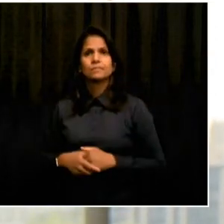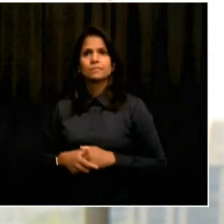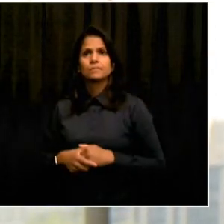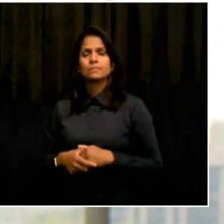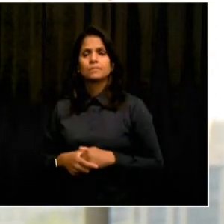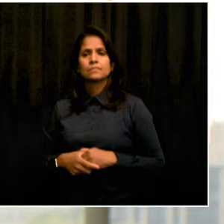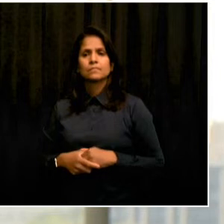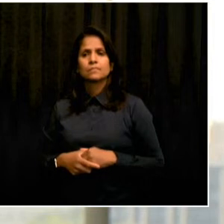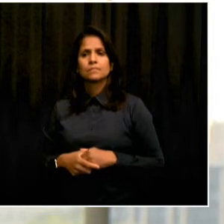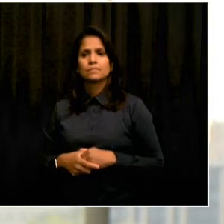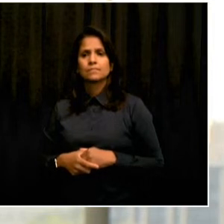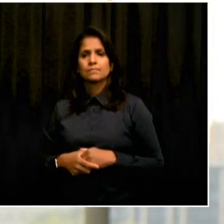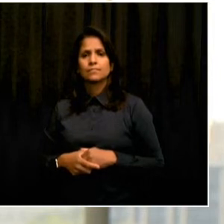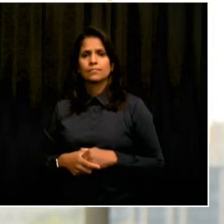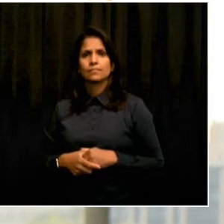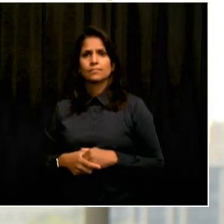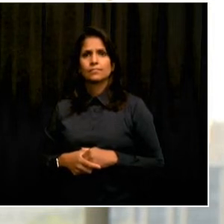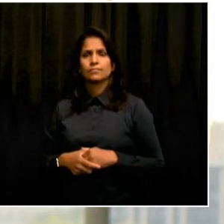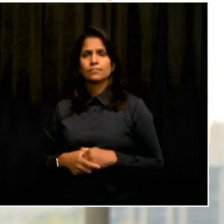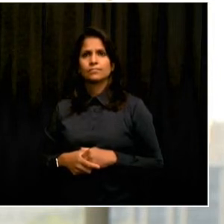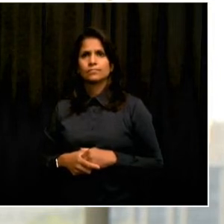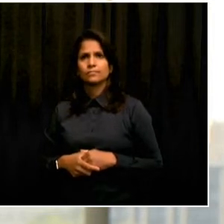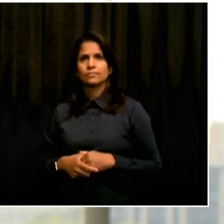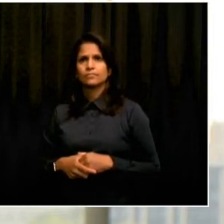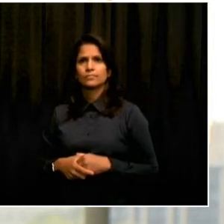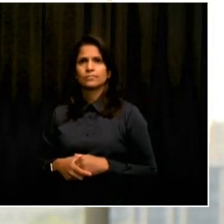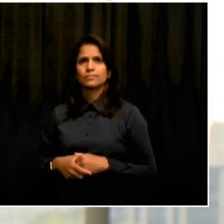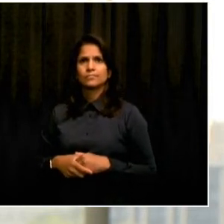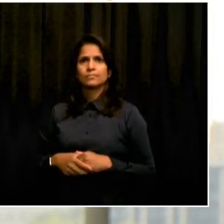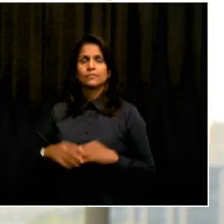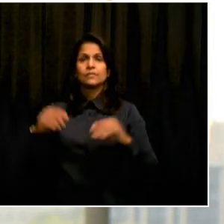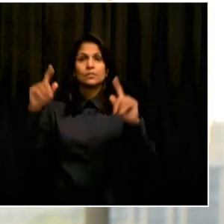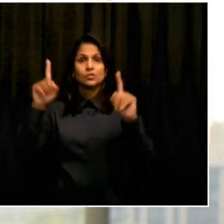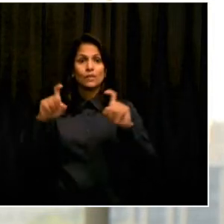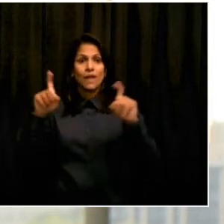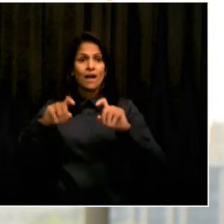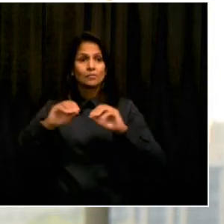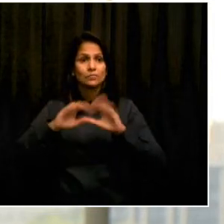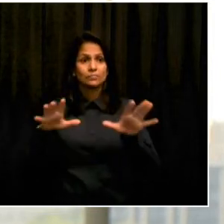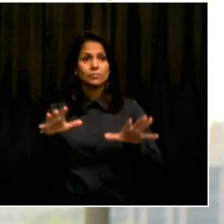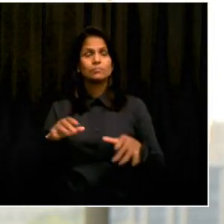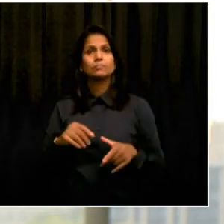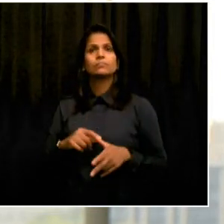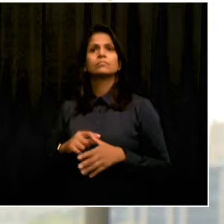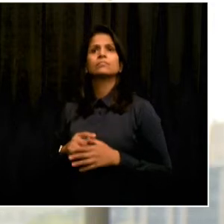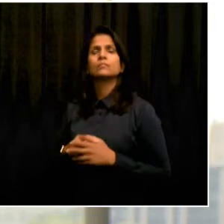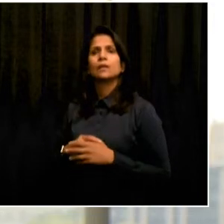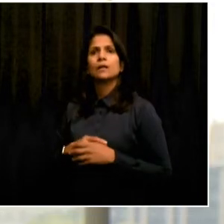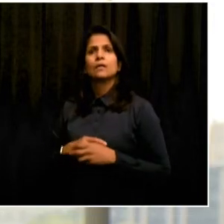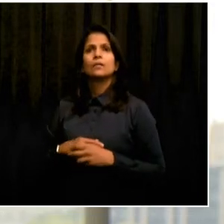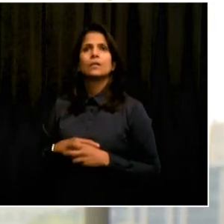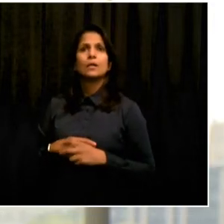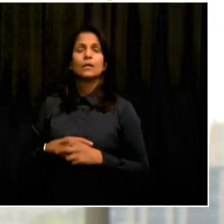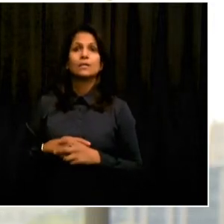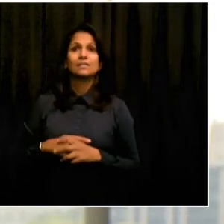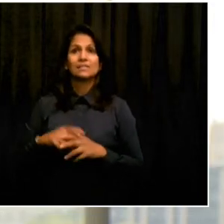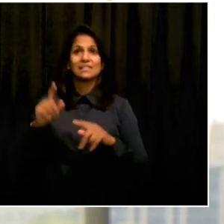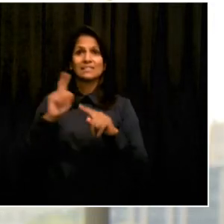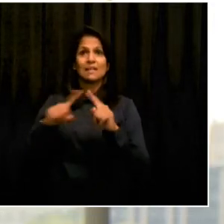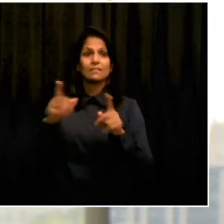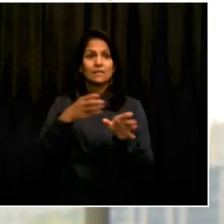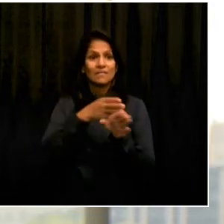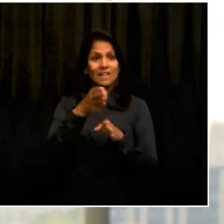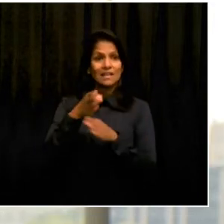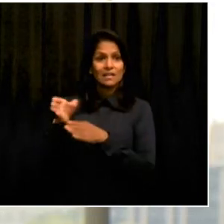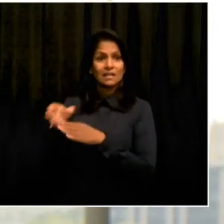host of its own recommendations. They've loudly complained. All of those were sidelined. And again, it's the end of September, and you're saying you